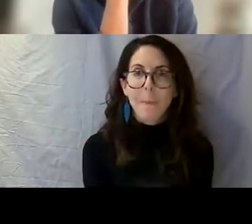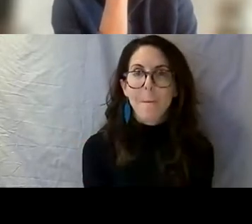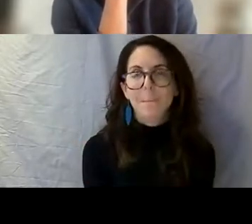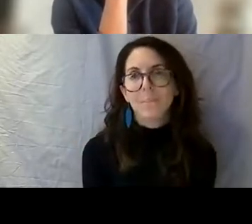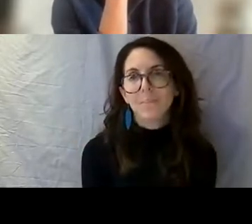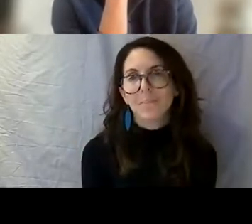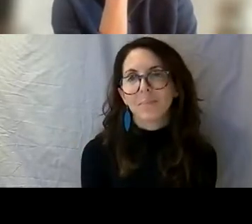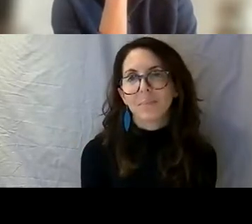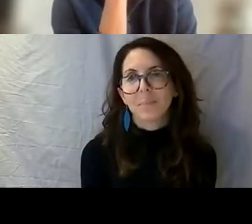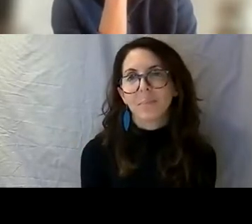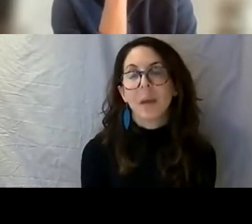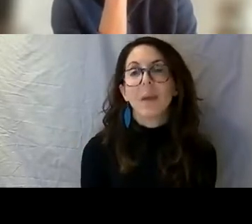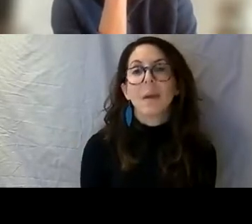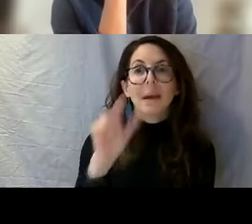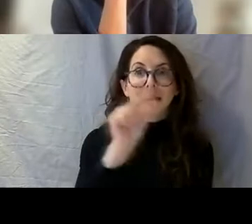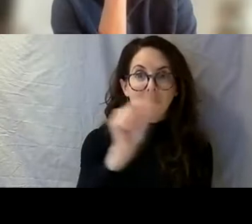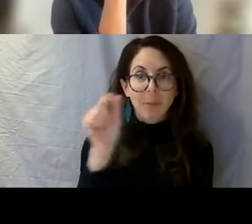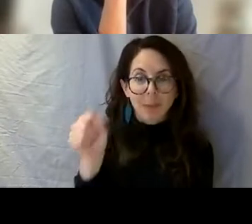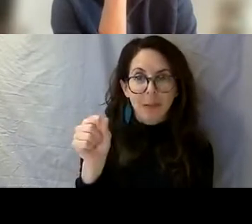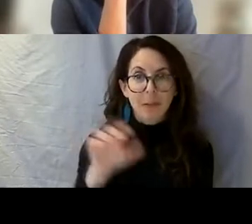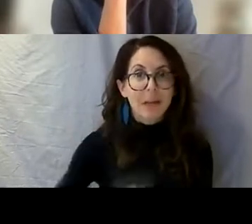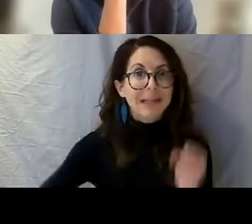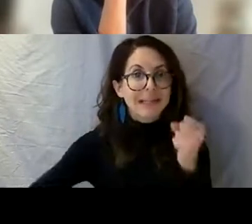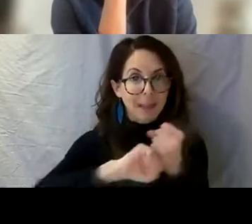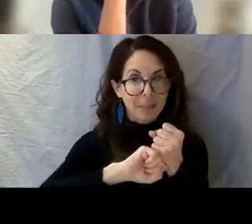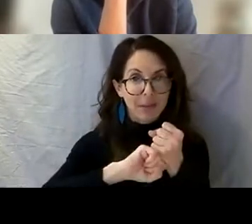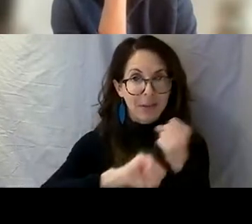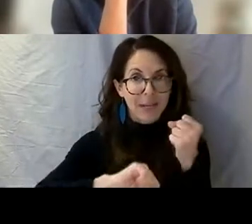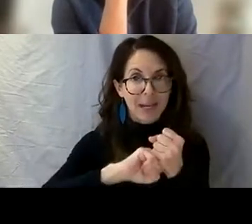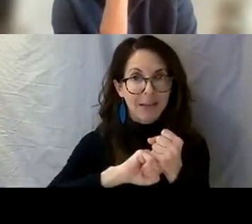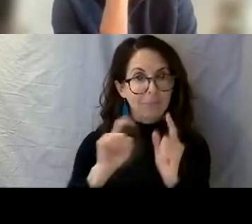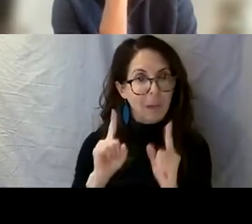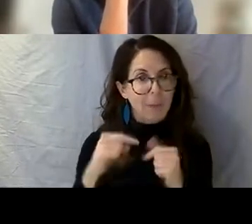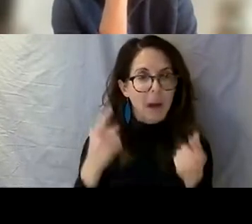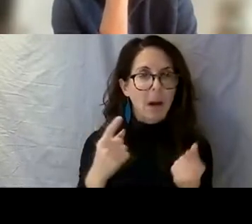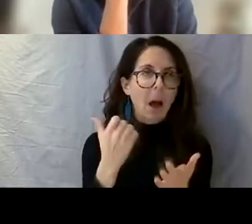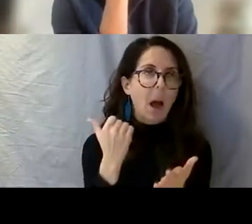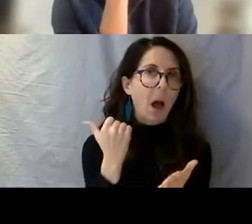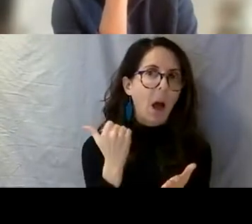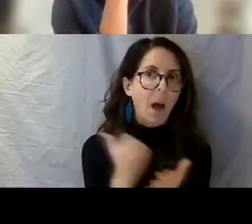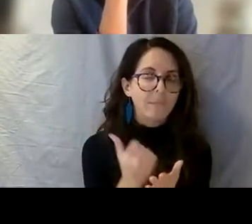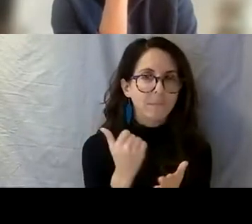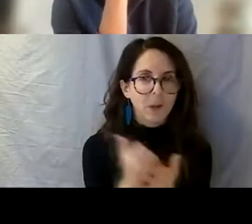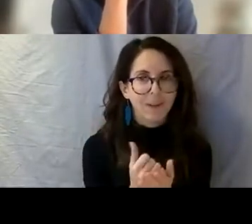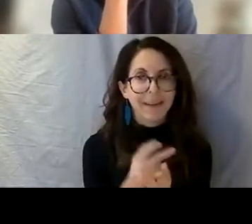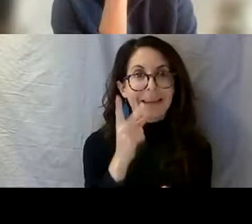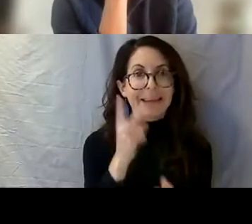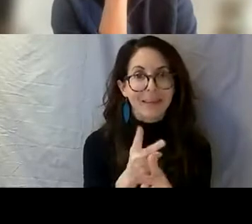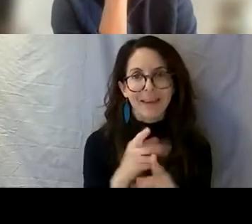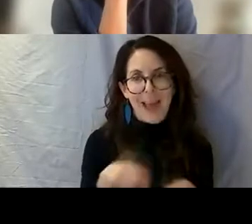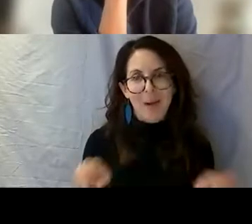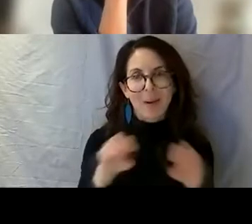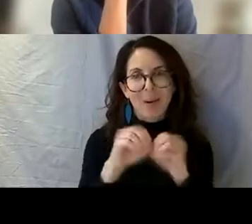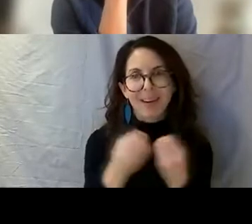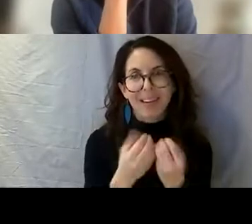government's subsidies, which have been incredibly helpful in keeping arts organizations alive, and the